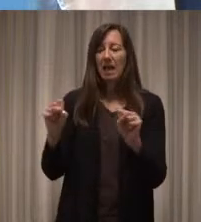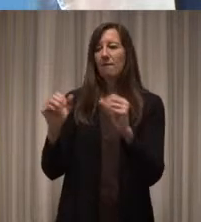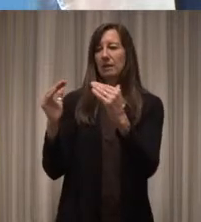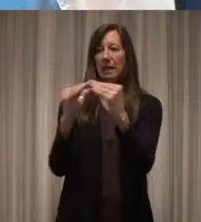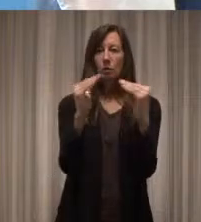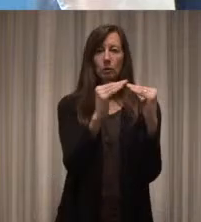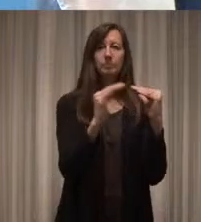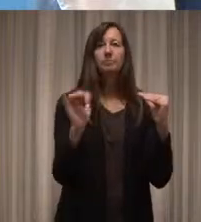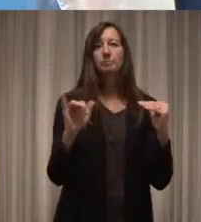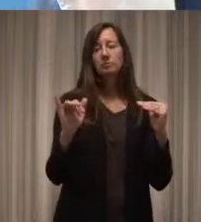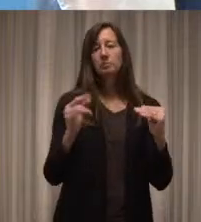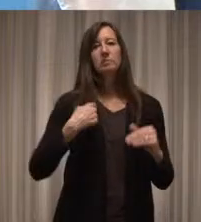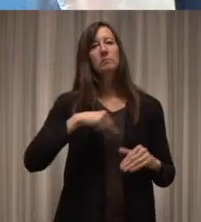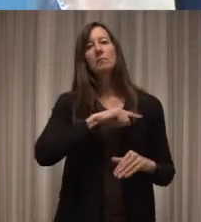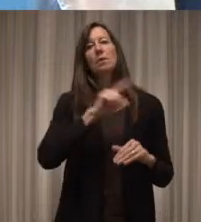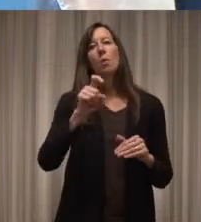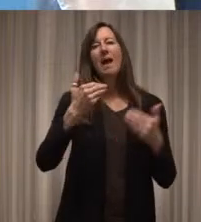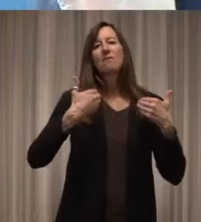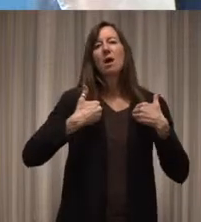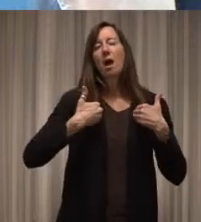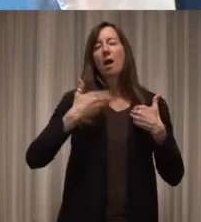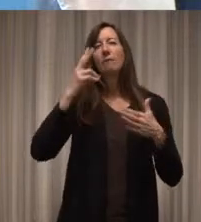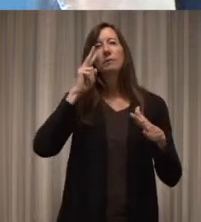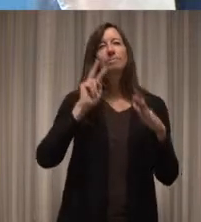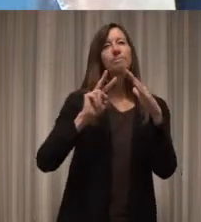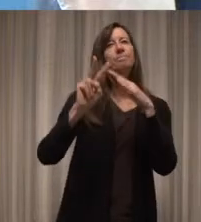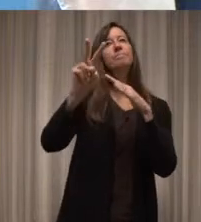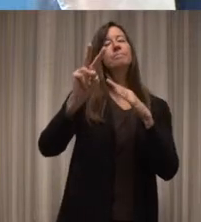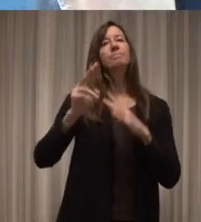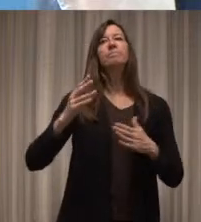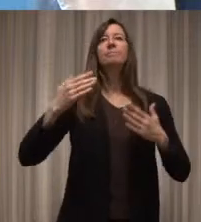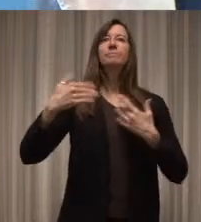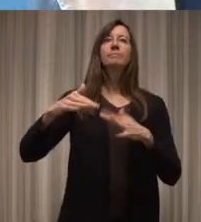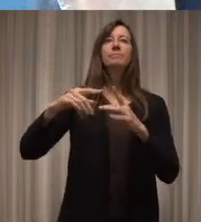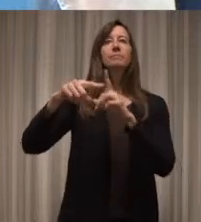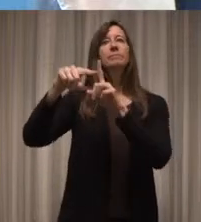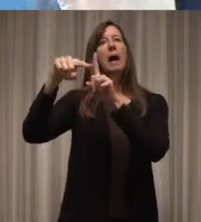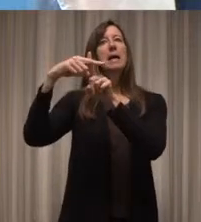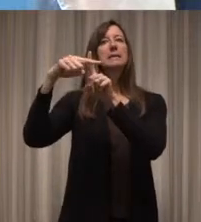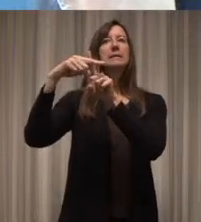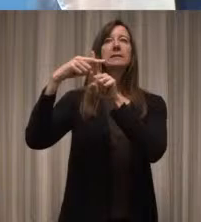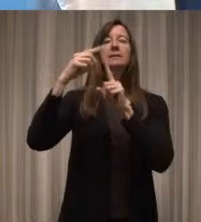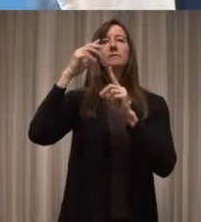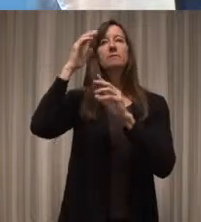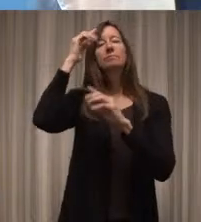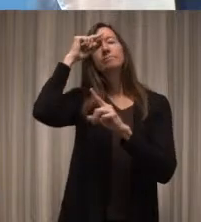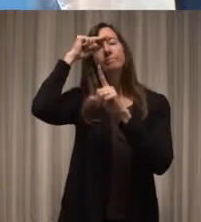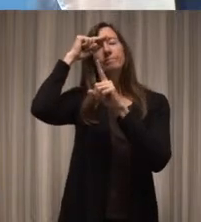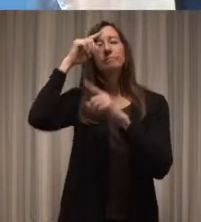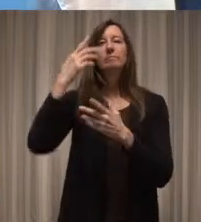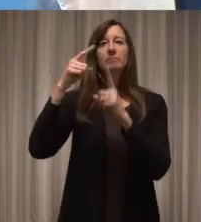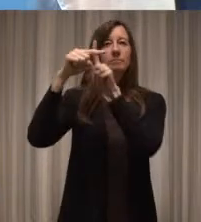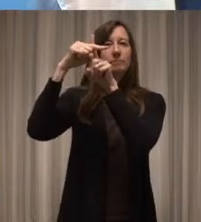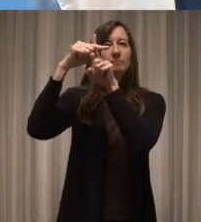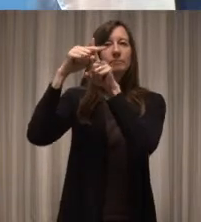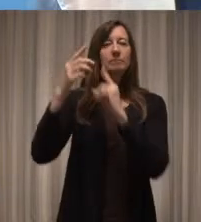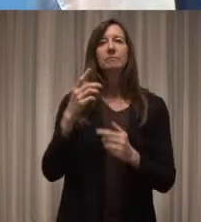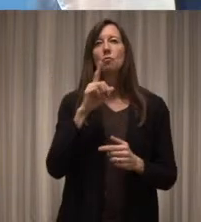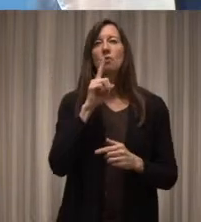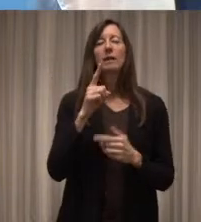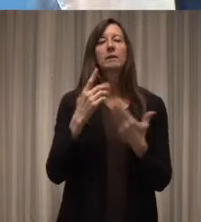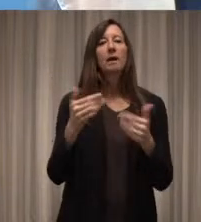forward-looking, constructive, optimistic vision to come out of this better, stronger, and more equitable. So that's what I'm excited to lay out